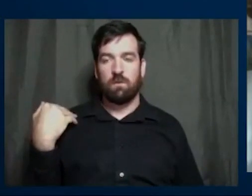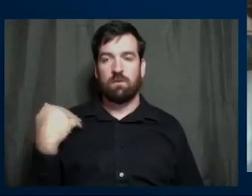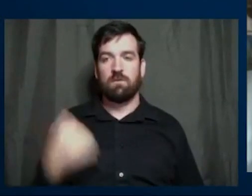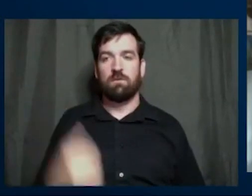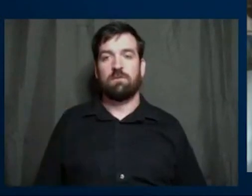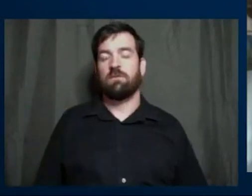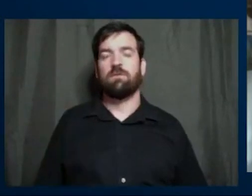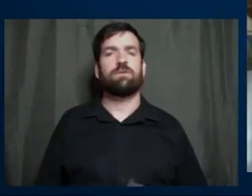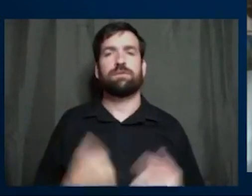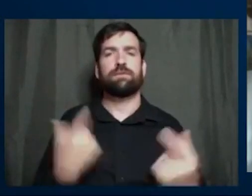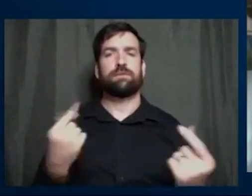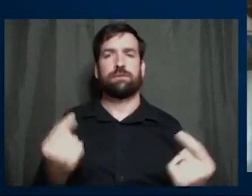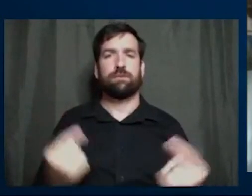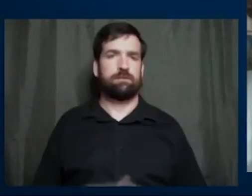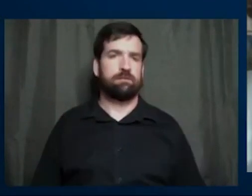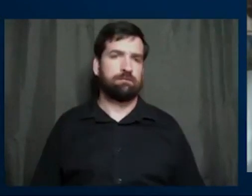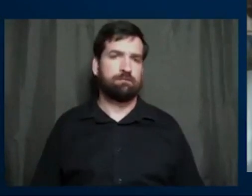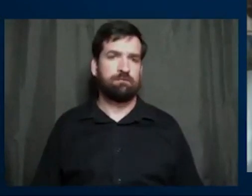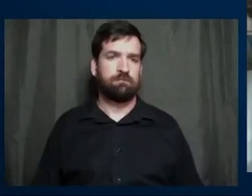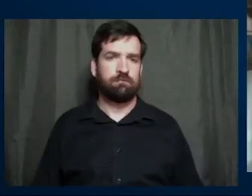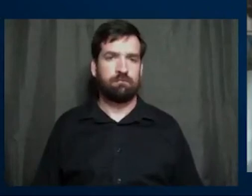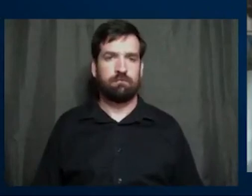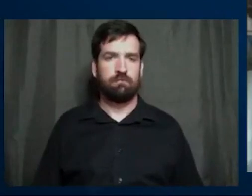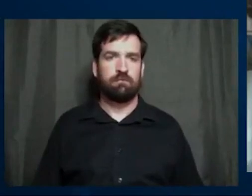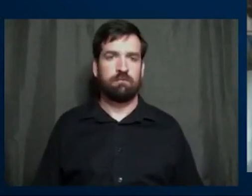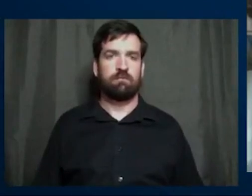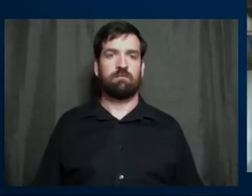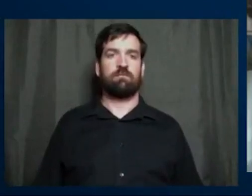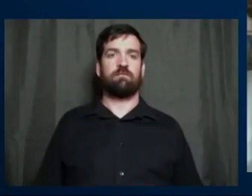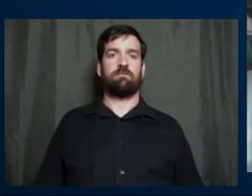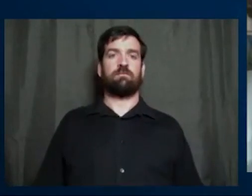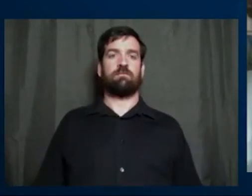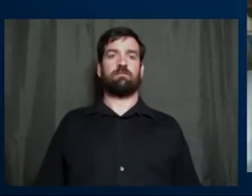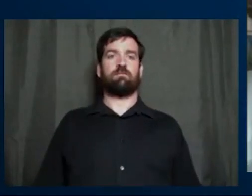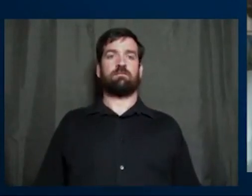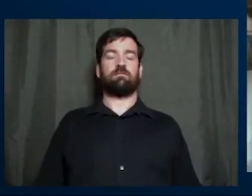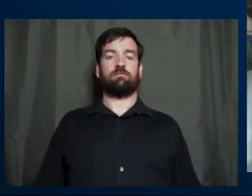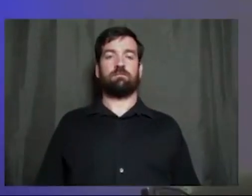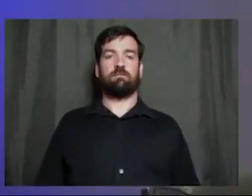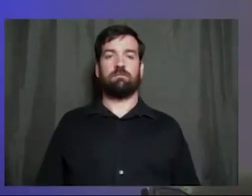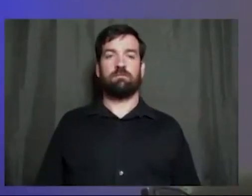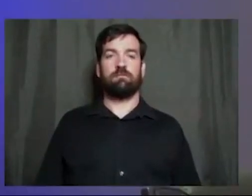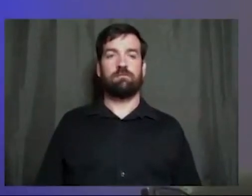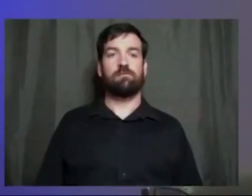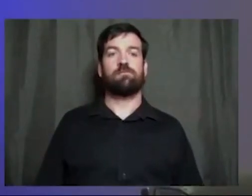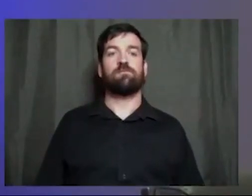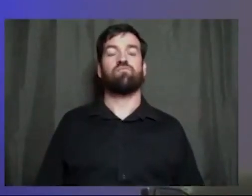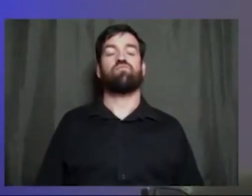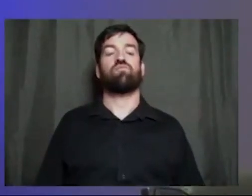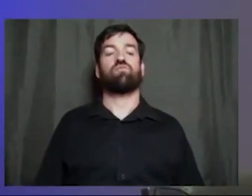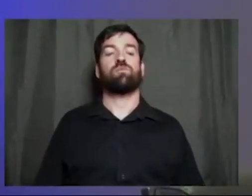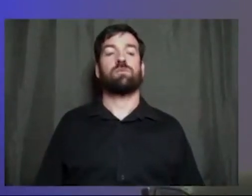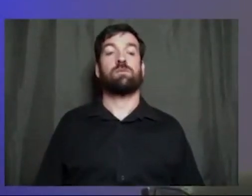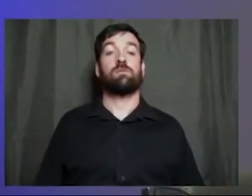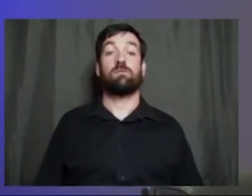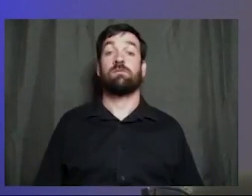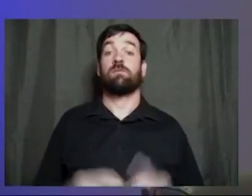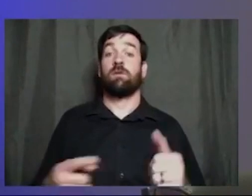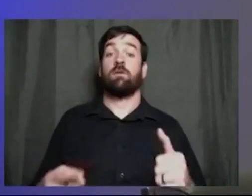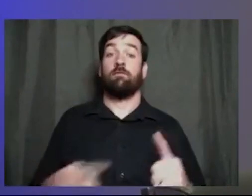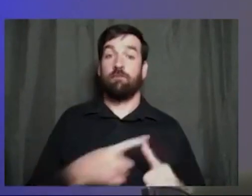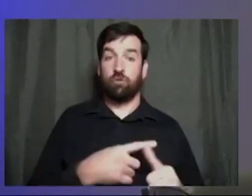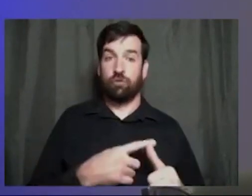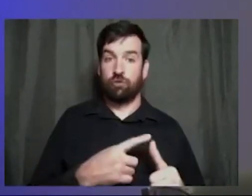ago. What would you do? Okay, so first, what does